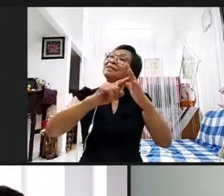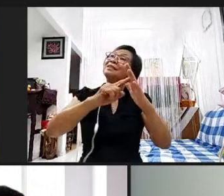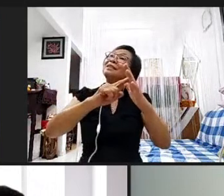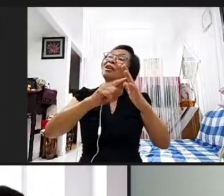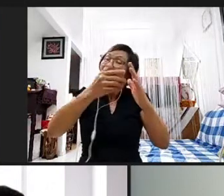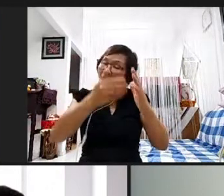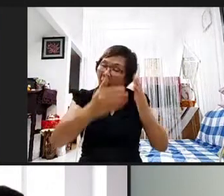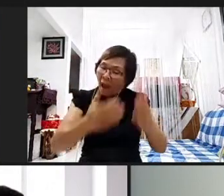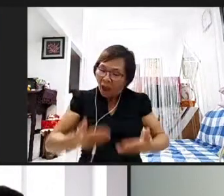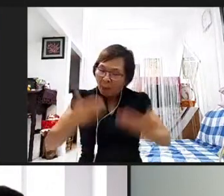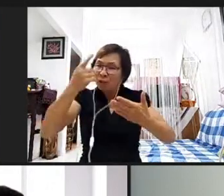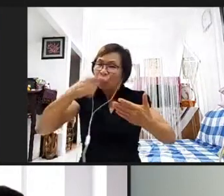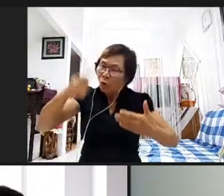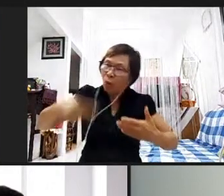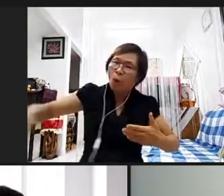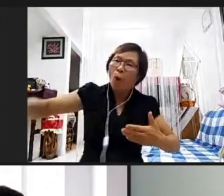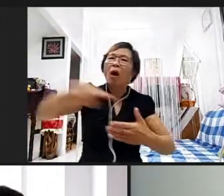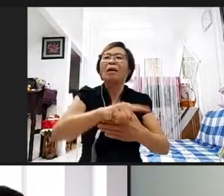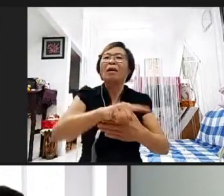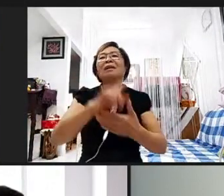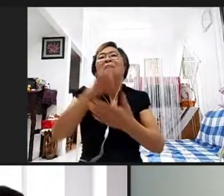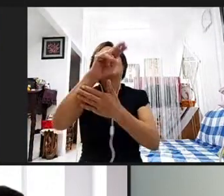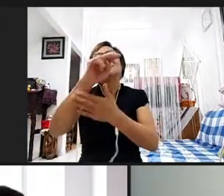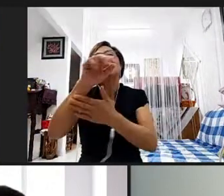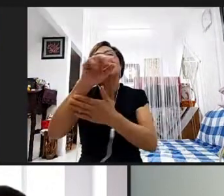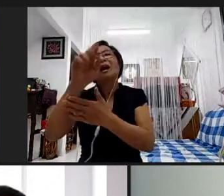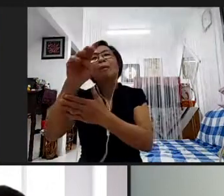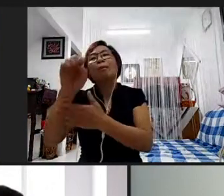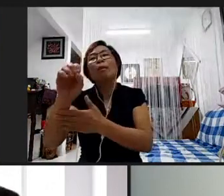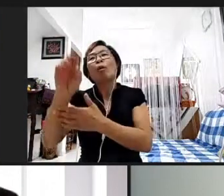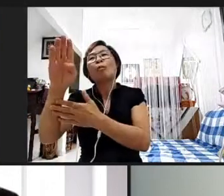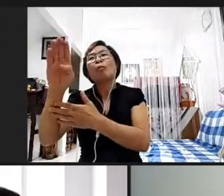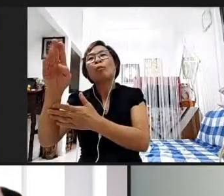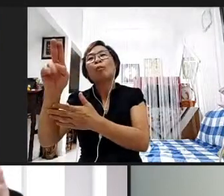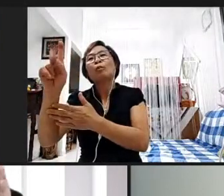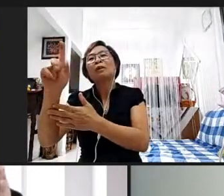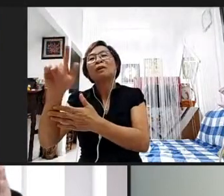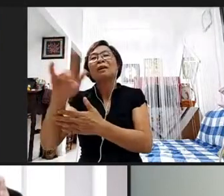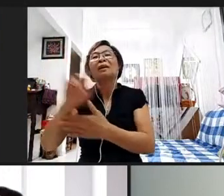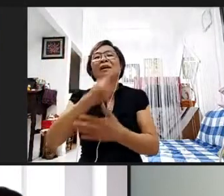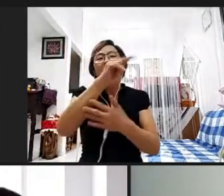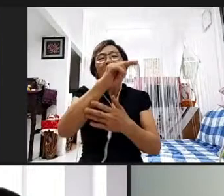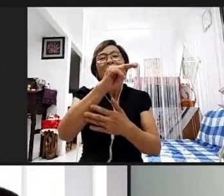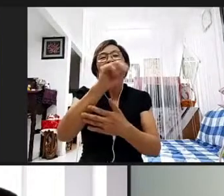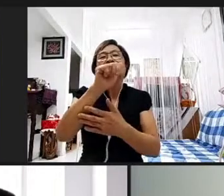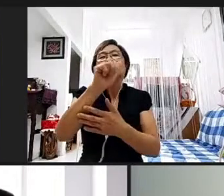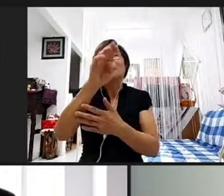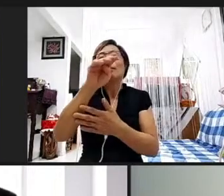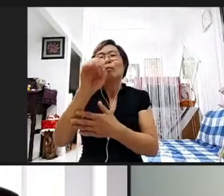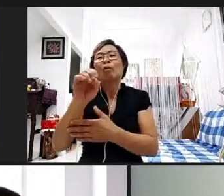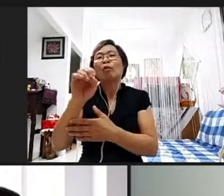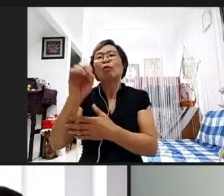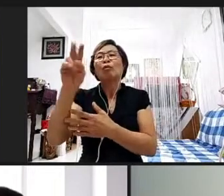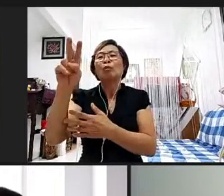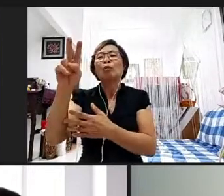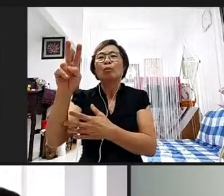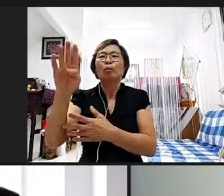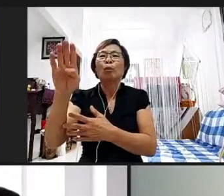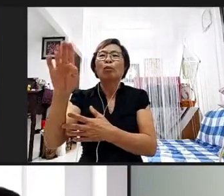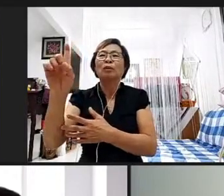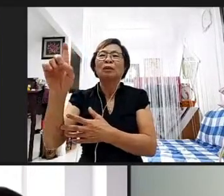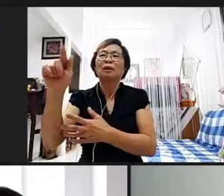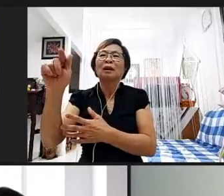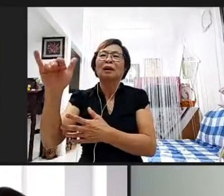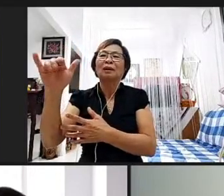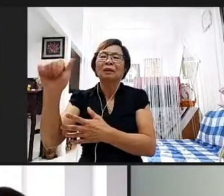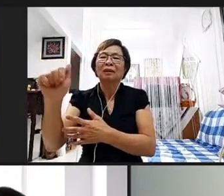beings. Namo Buddhaya. So this is a beautiful aspiration. This is my vaccine. Yeah. So I hope this will